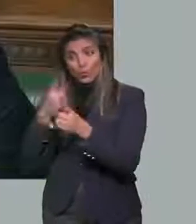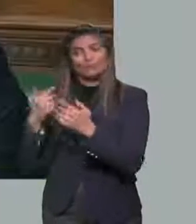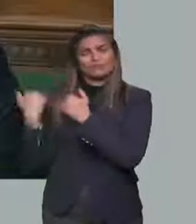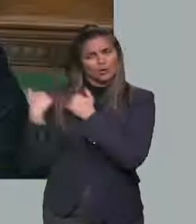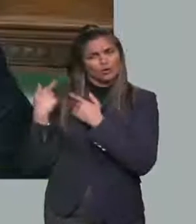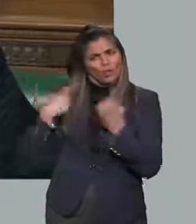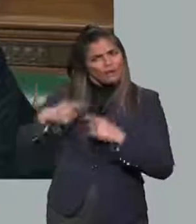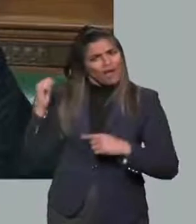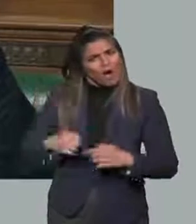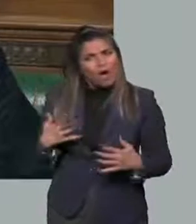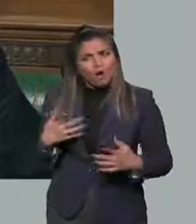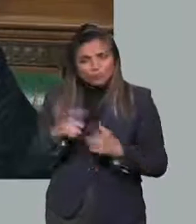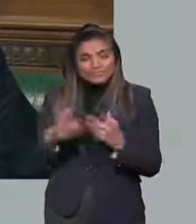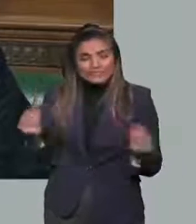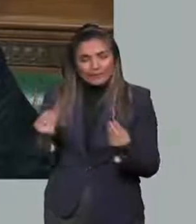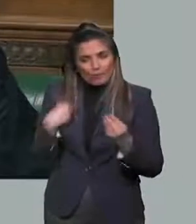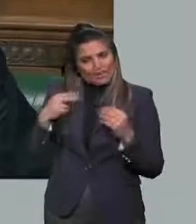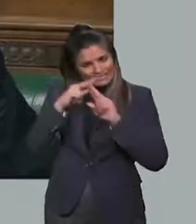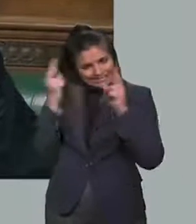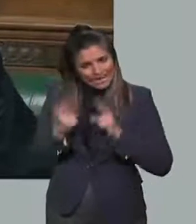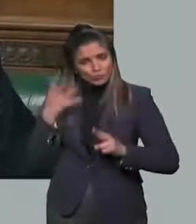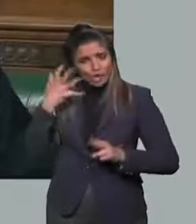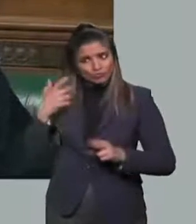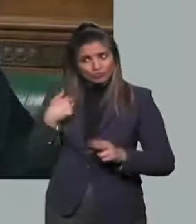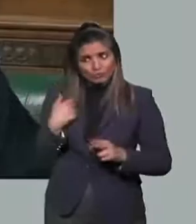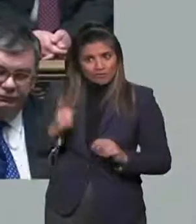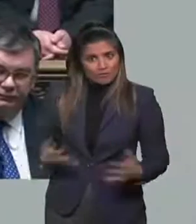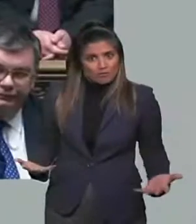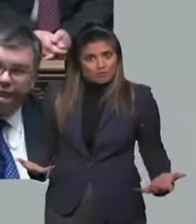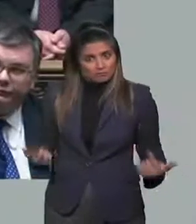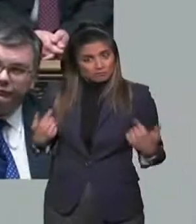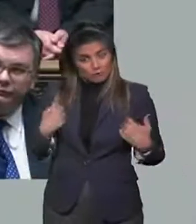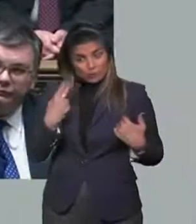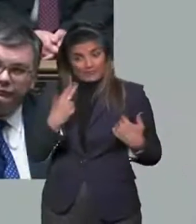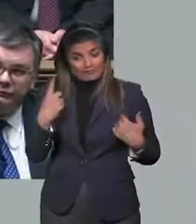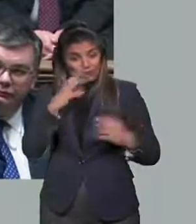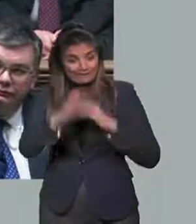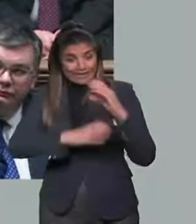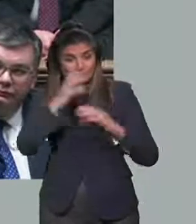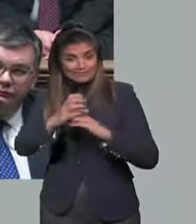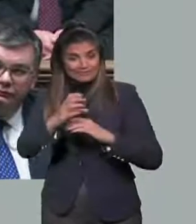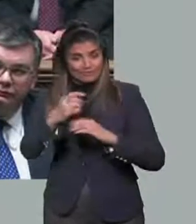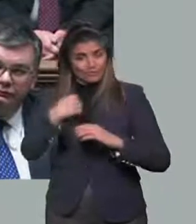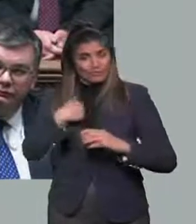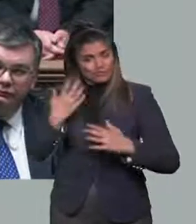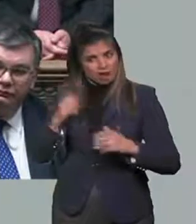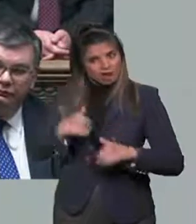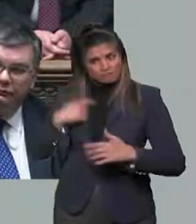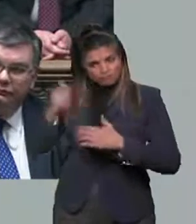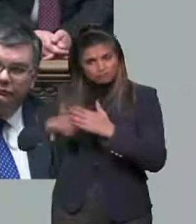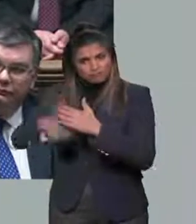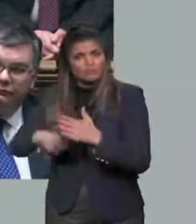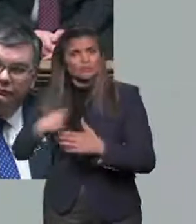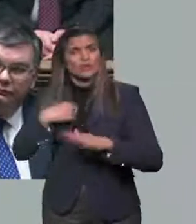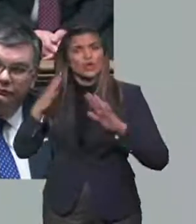outward, an international country. That is what Britain's role is in the 21st century. But we will never allow our